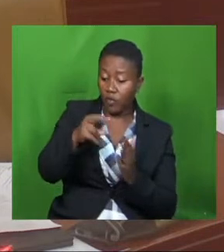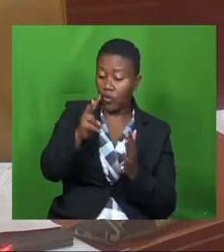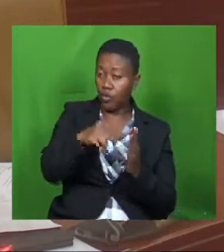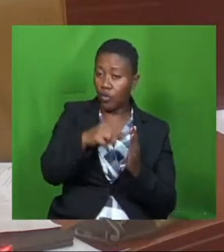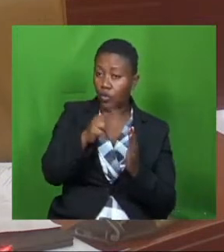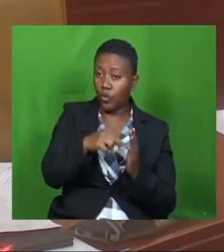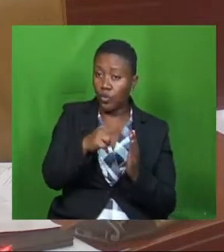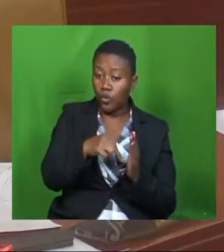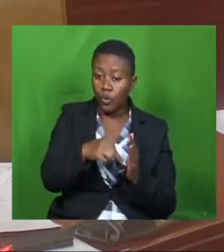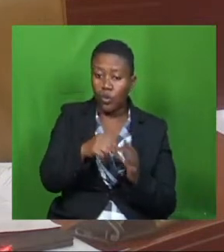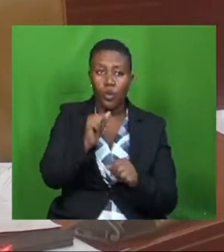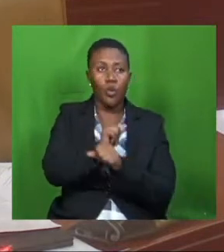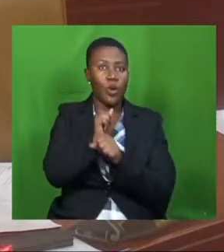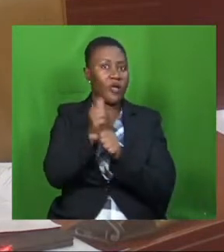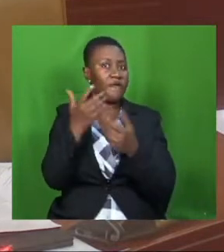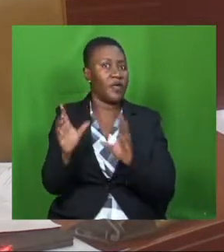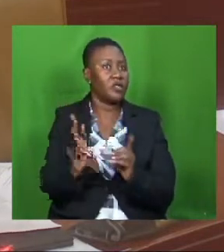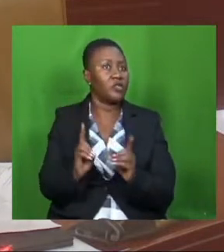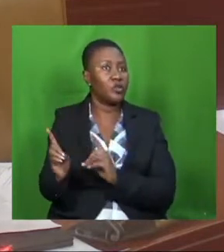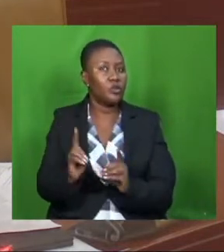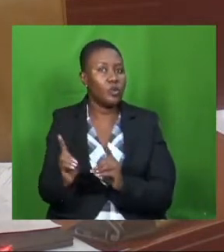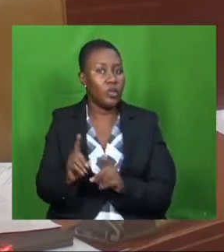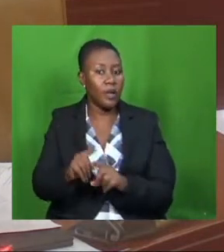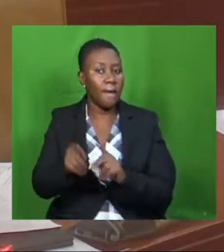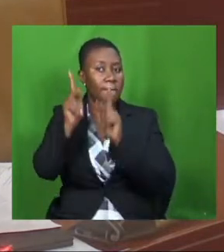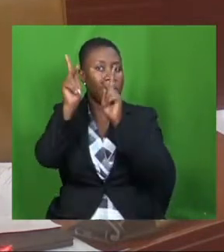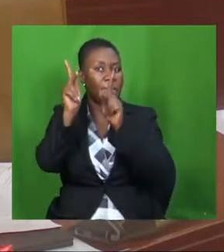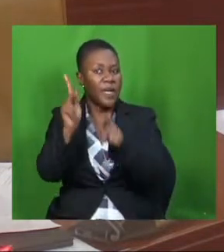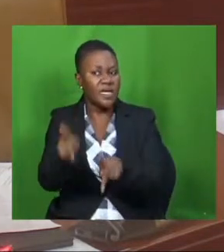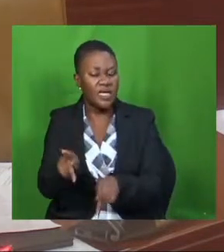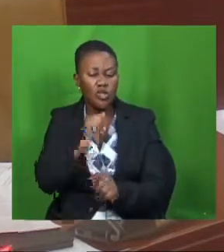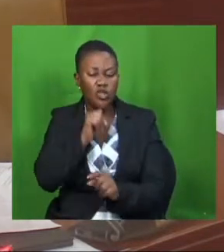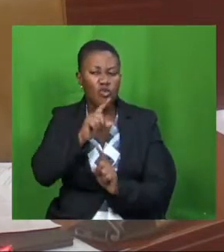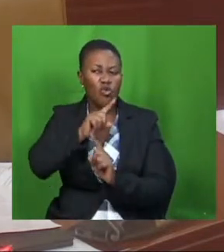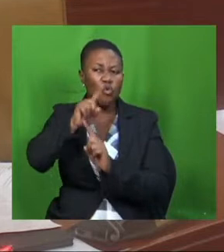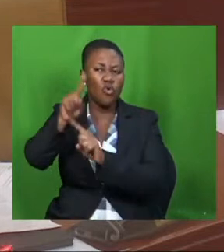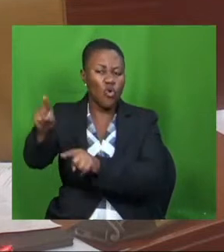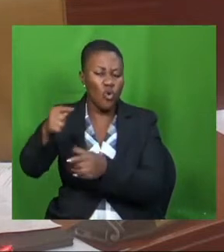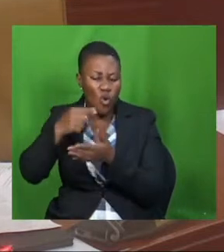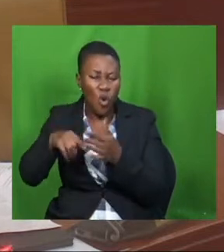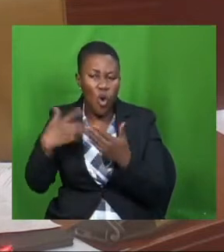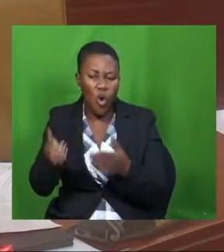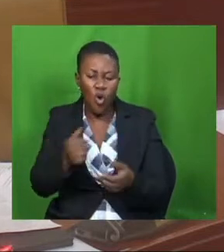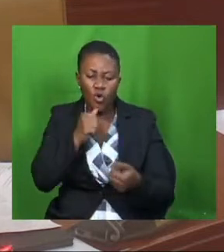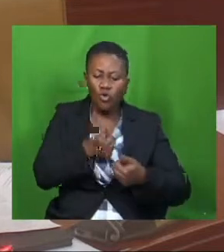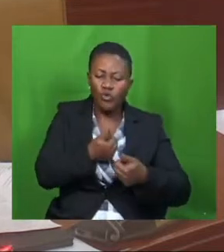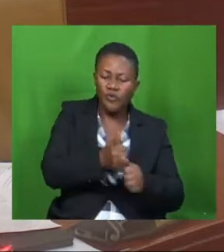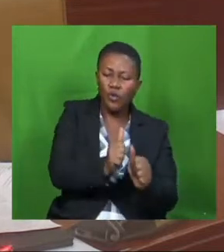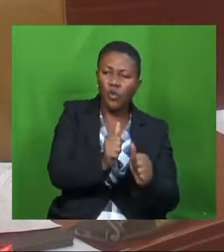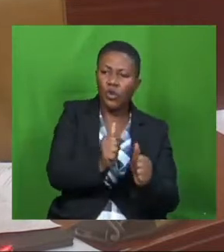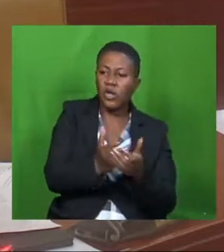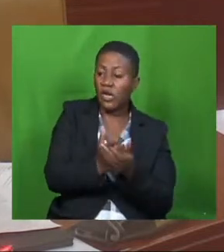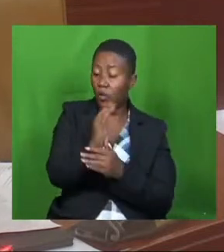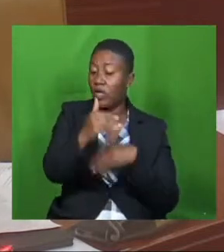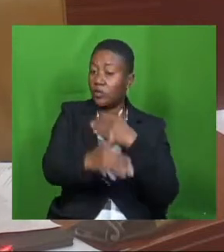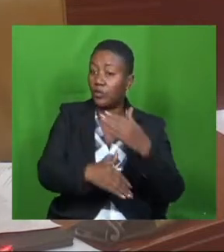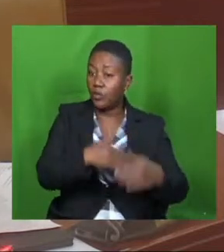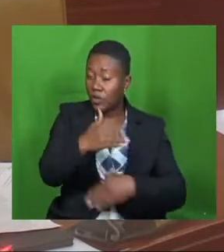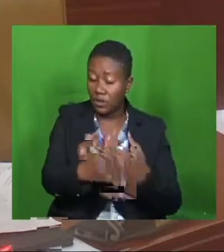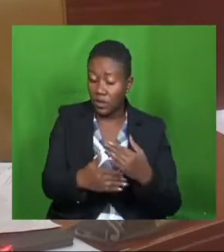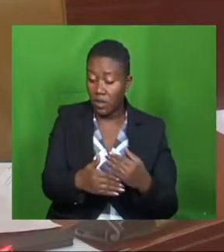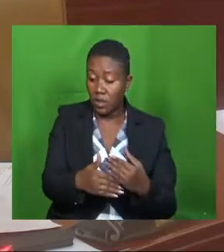receipts. It's one of your findings. And the Auditor General will come and say that because of that, it's an